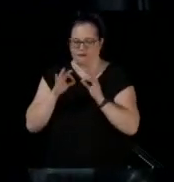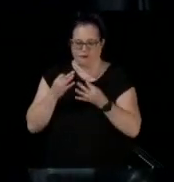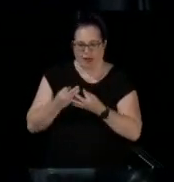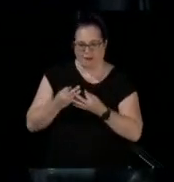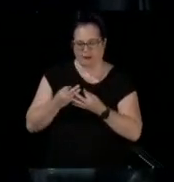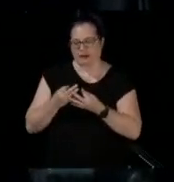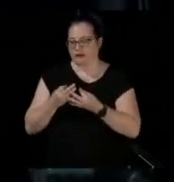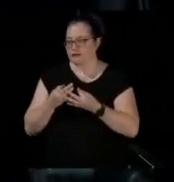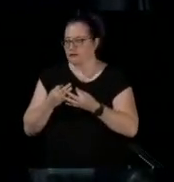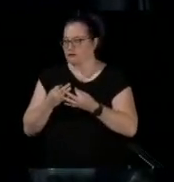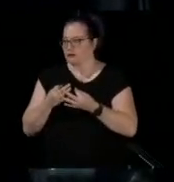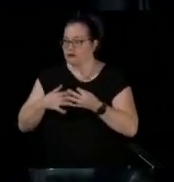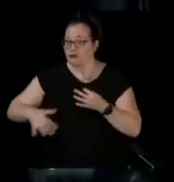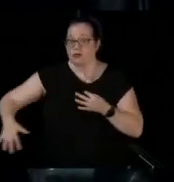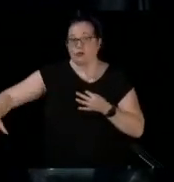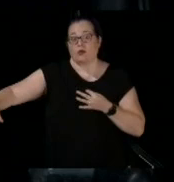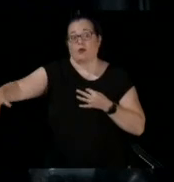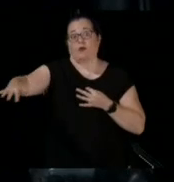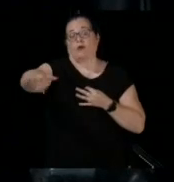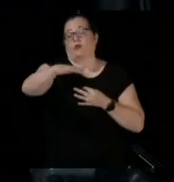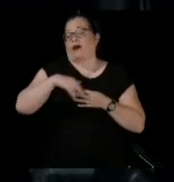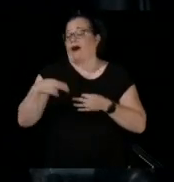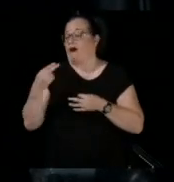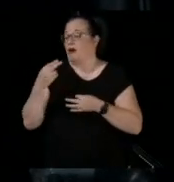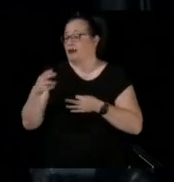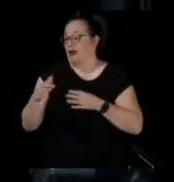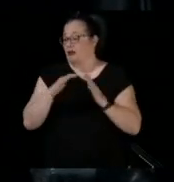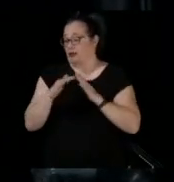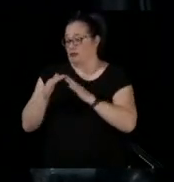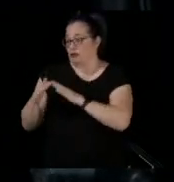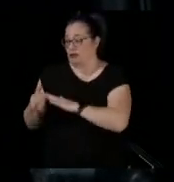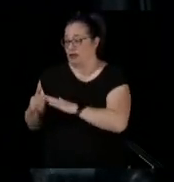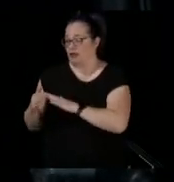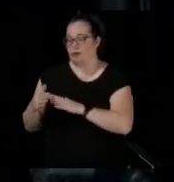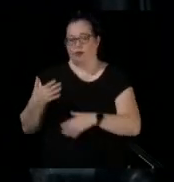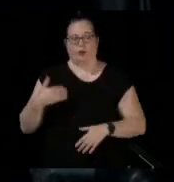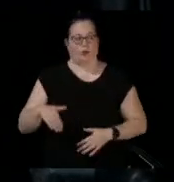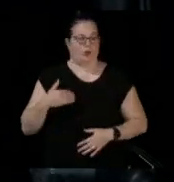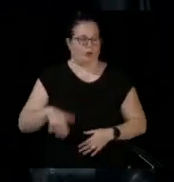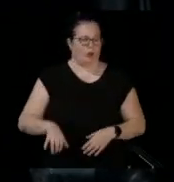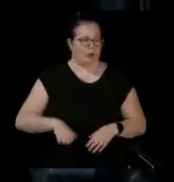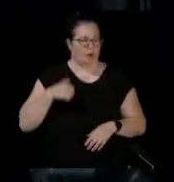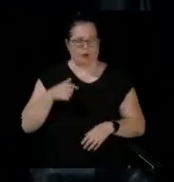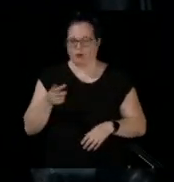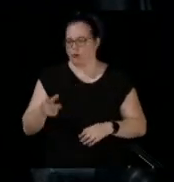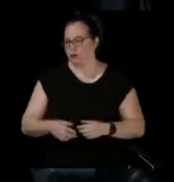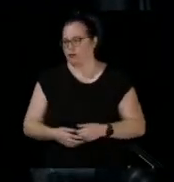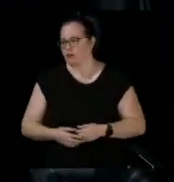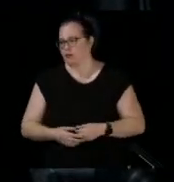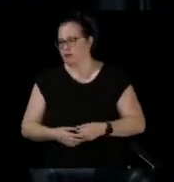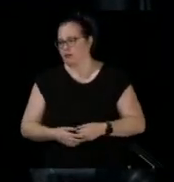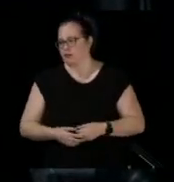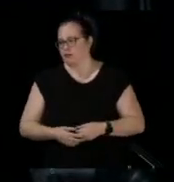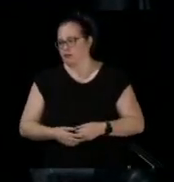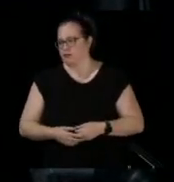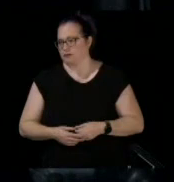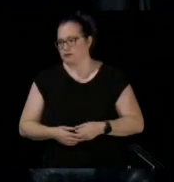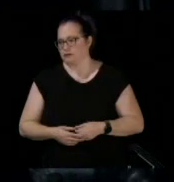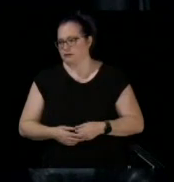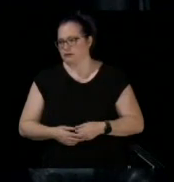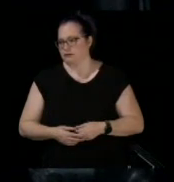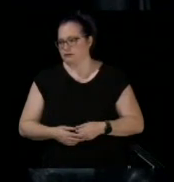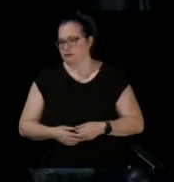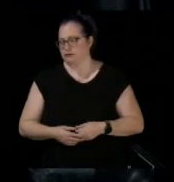your entire Howard County community is immensely proud of you. You